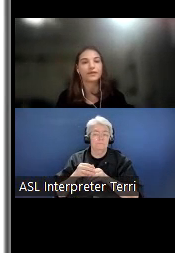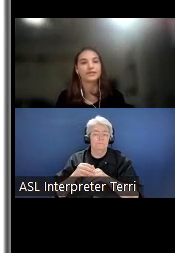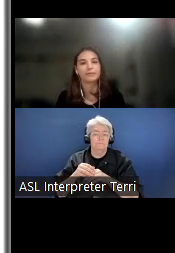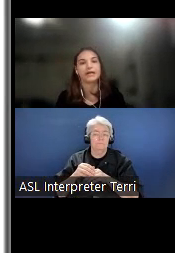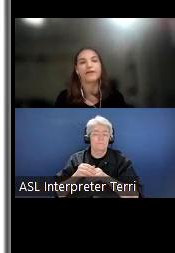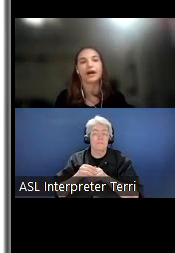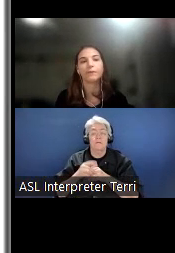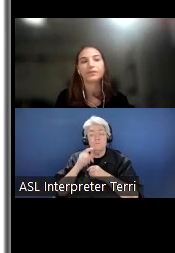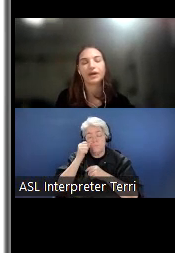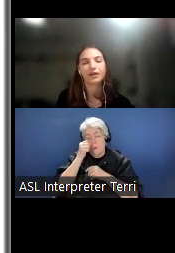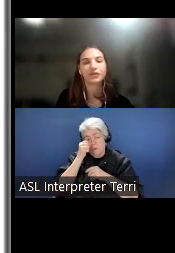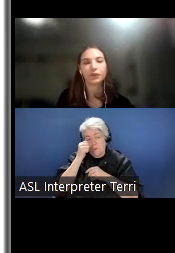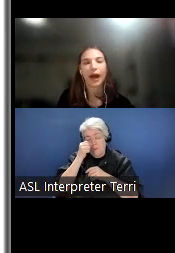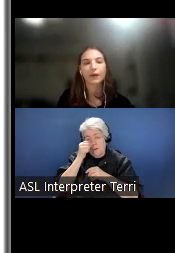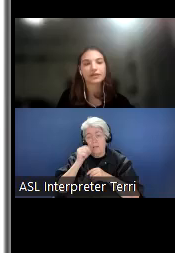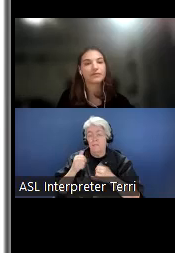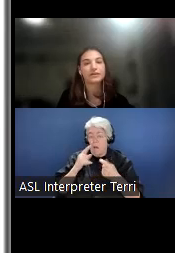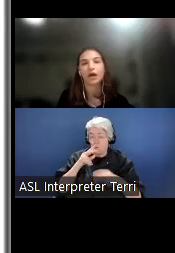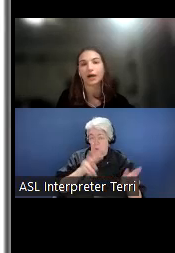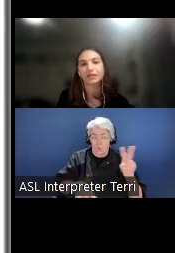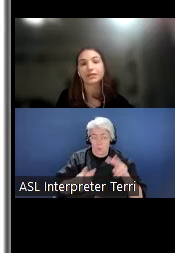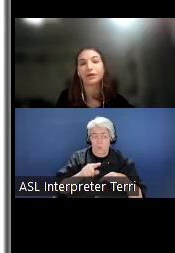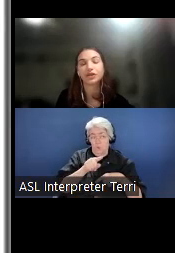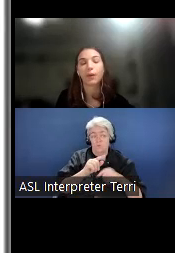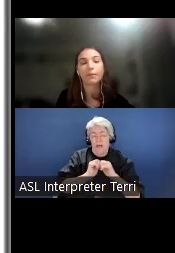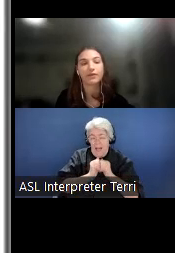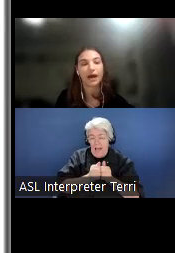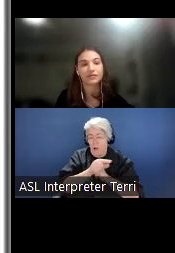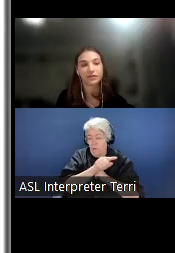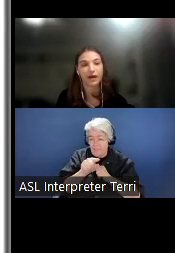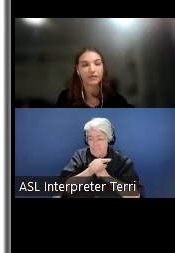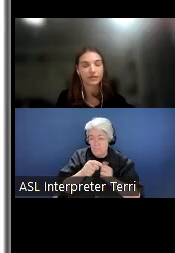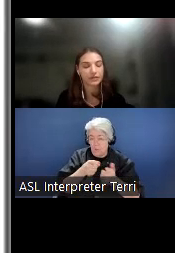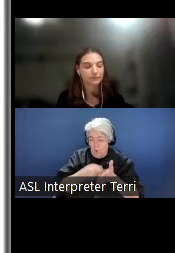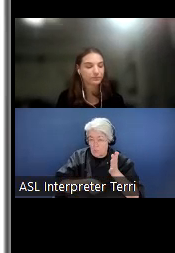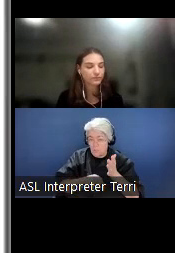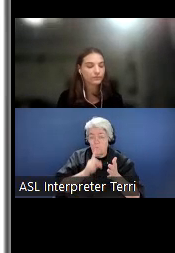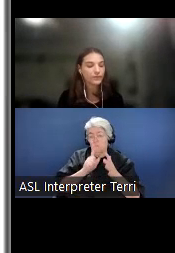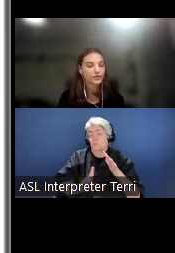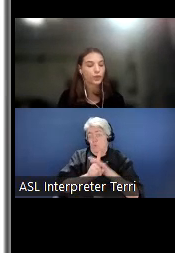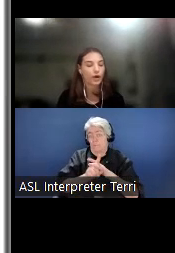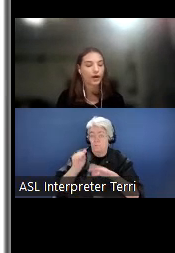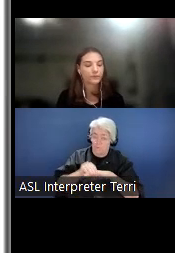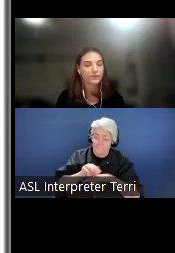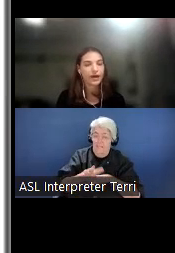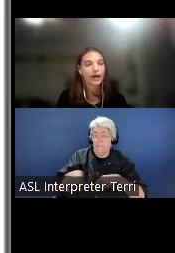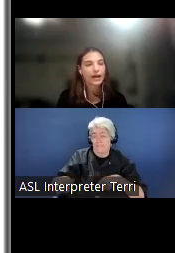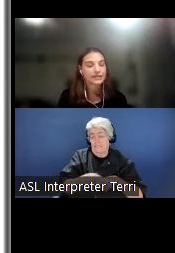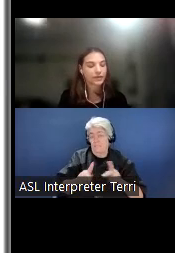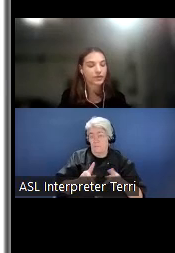So we're going to take a little deeper dive now into how some of these costs may show up in the lives of survivors. So